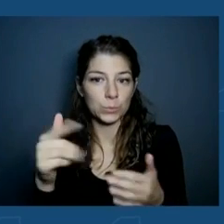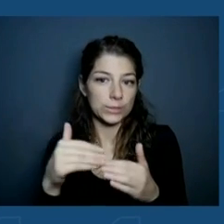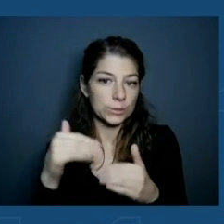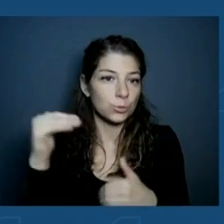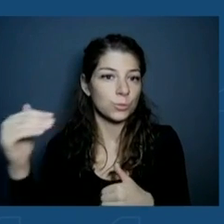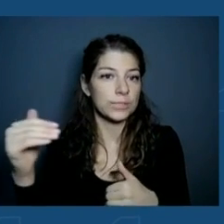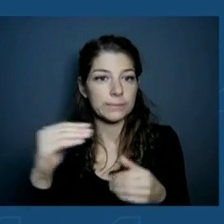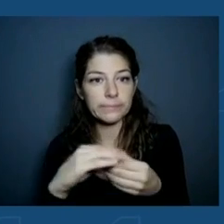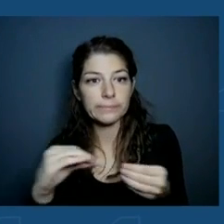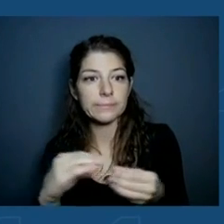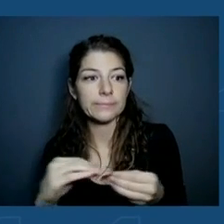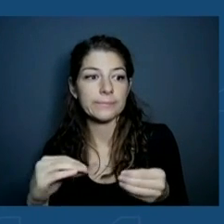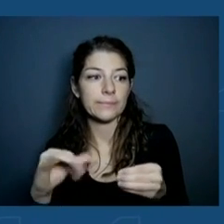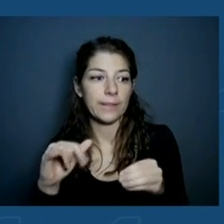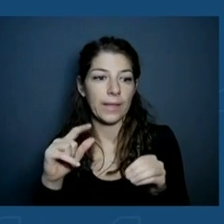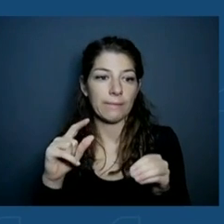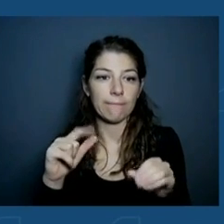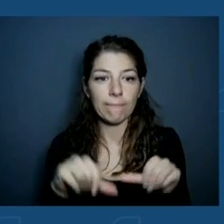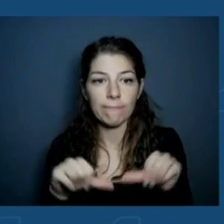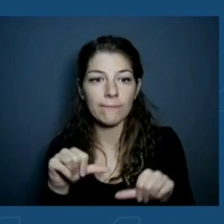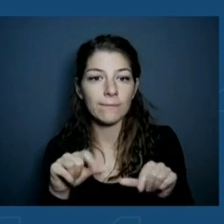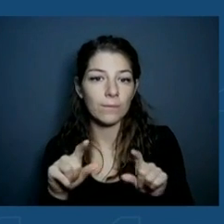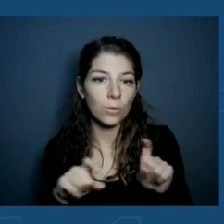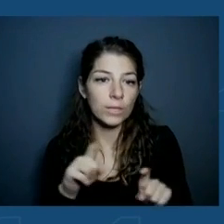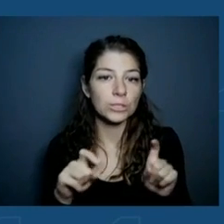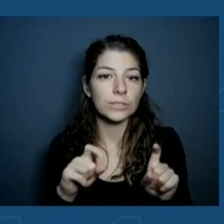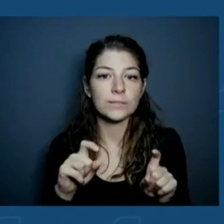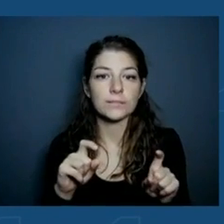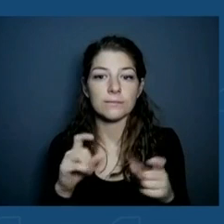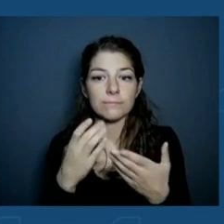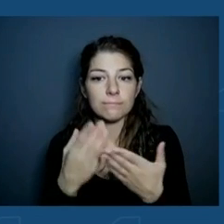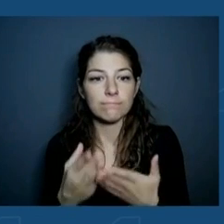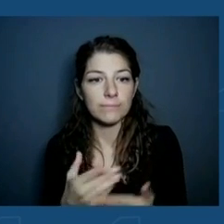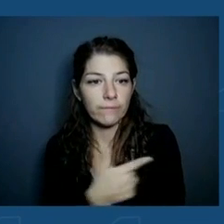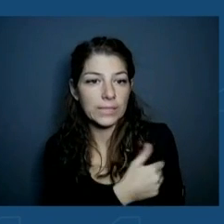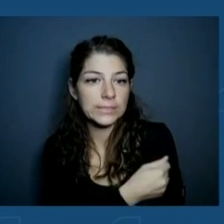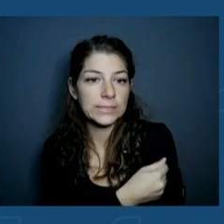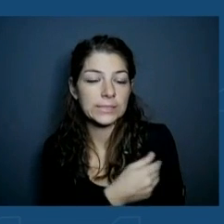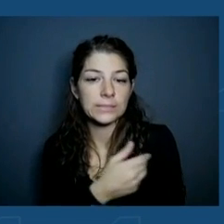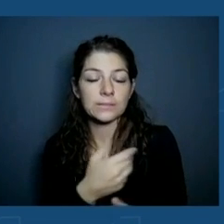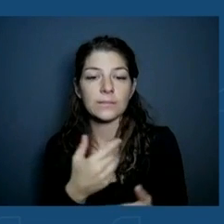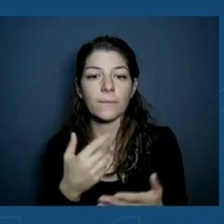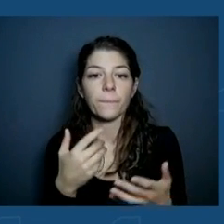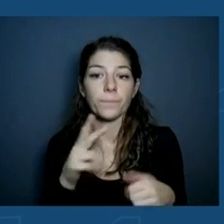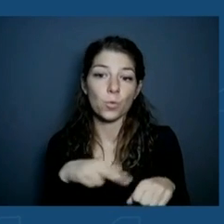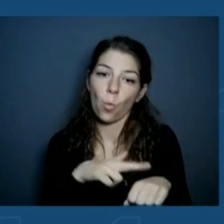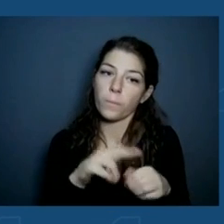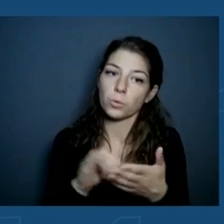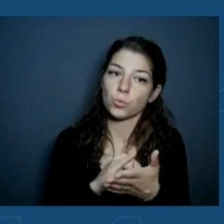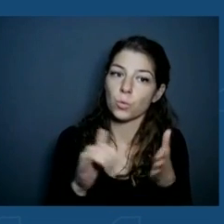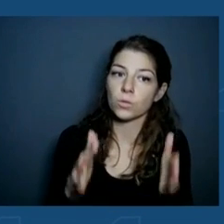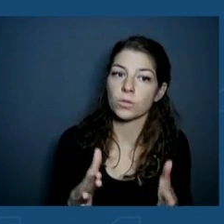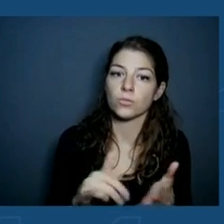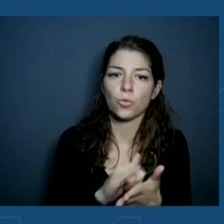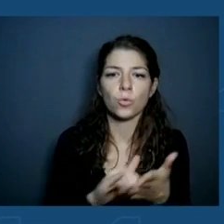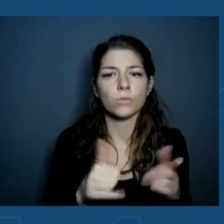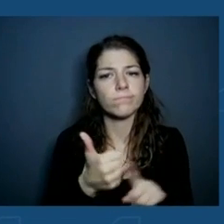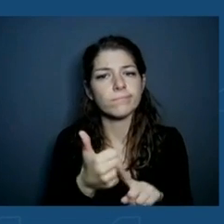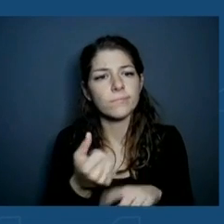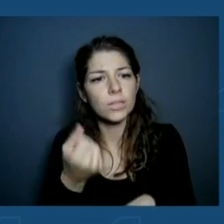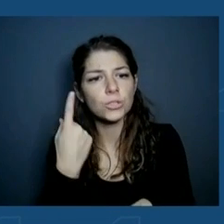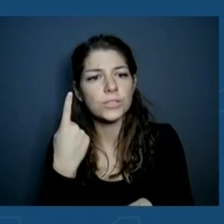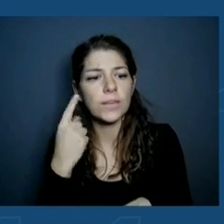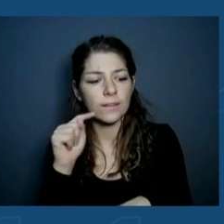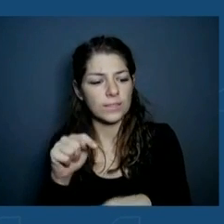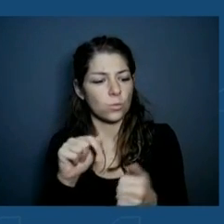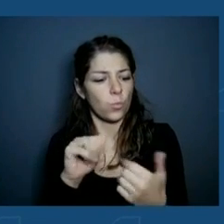that question the efficacy of vaccines, of the normal New Yorkers who understand that this is a way to